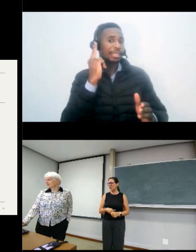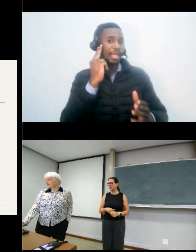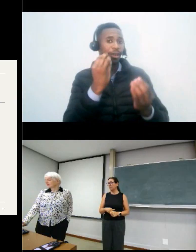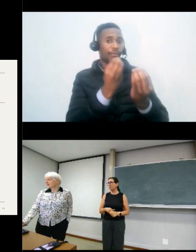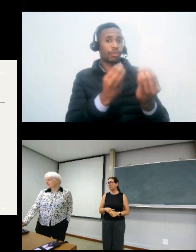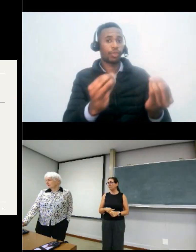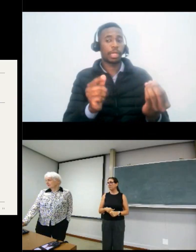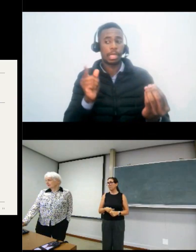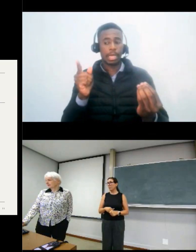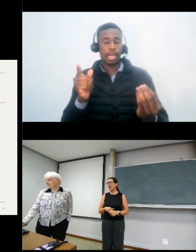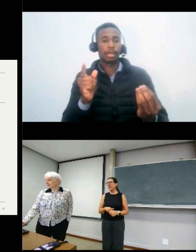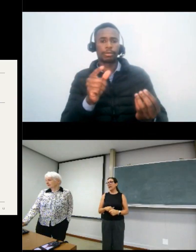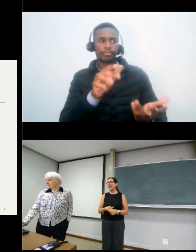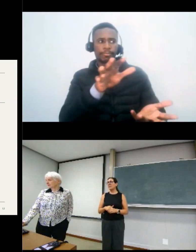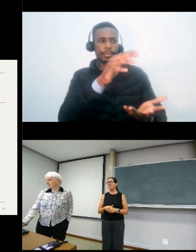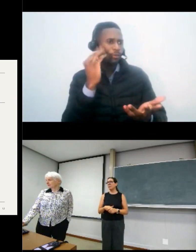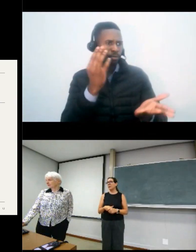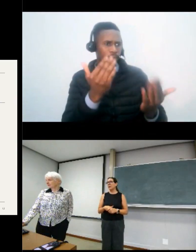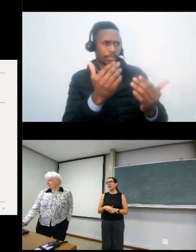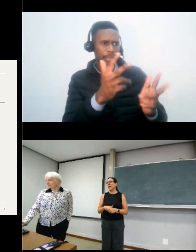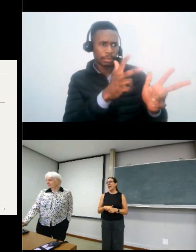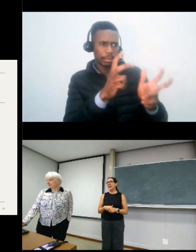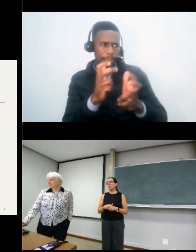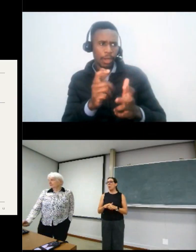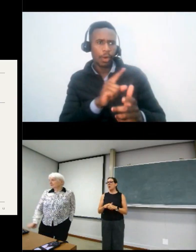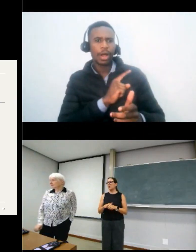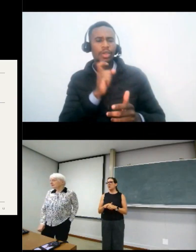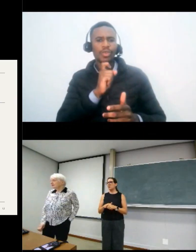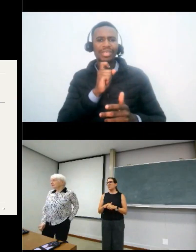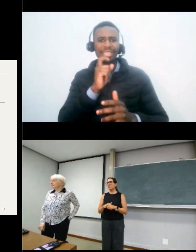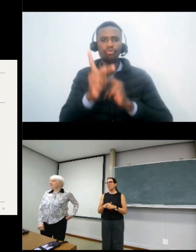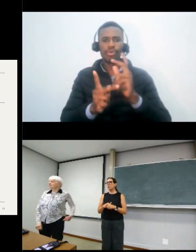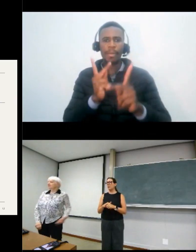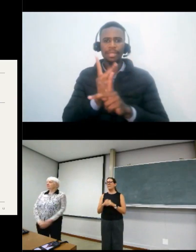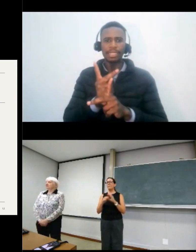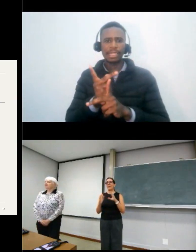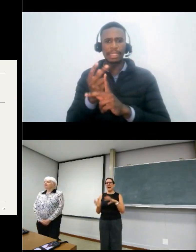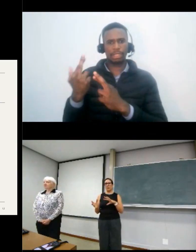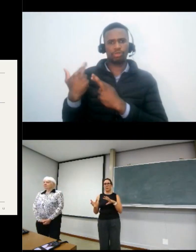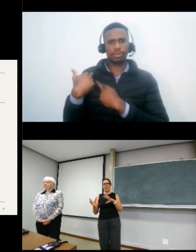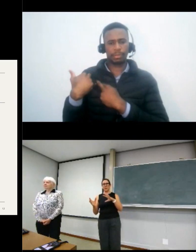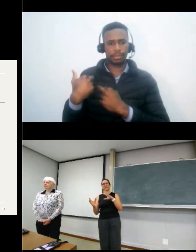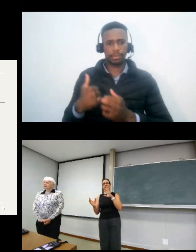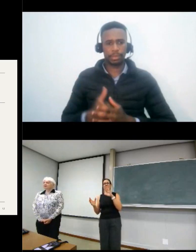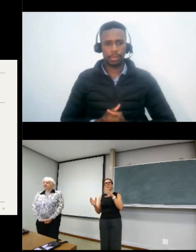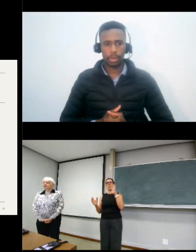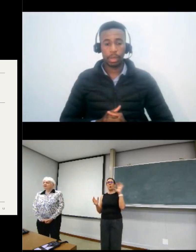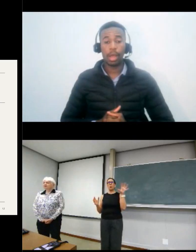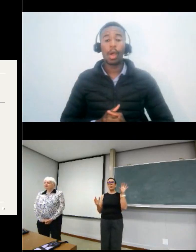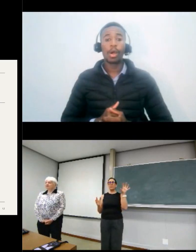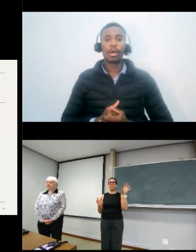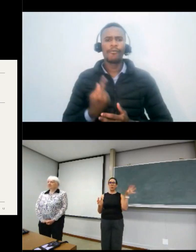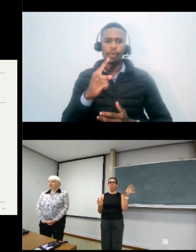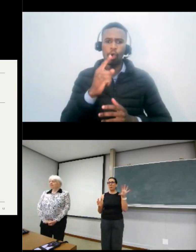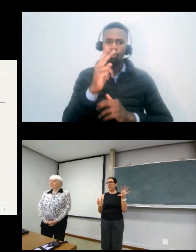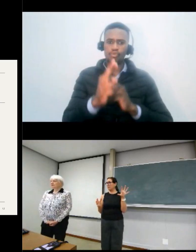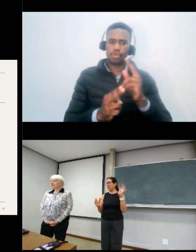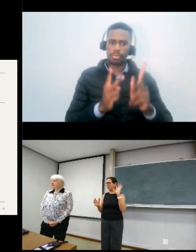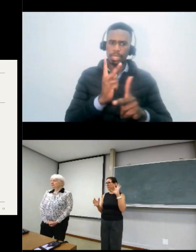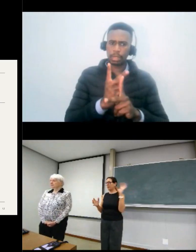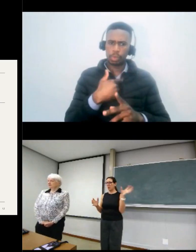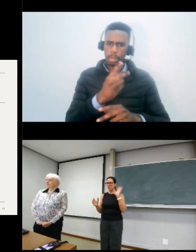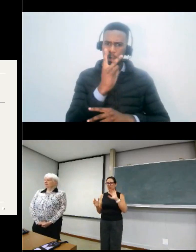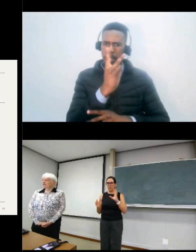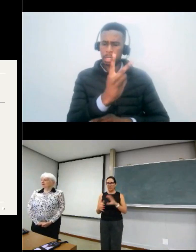repetition task. And what we found from all